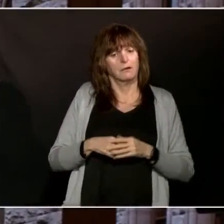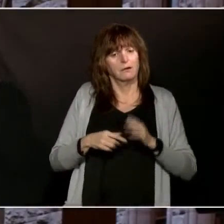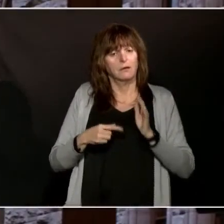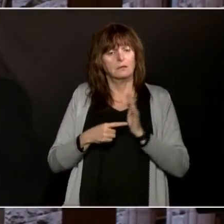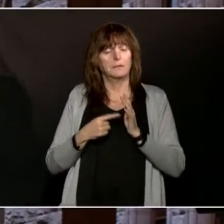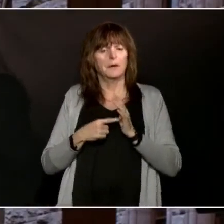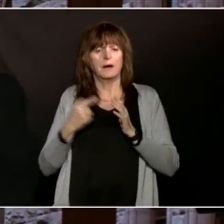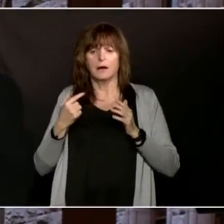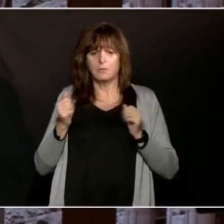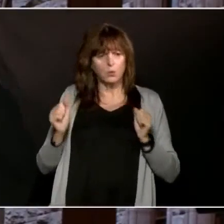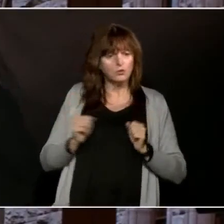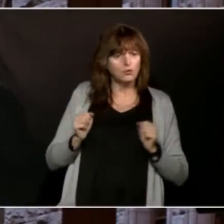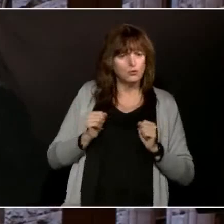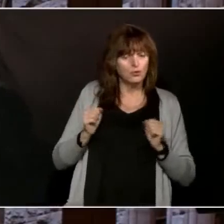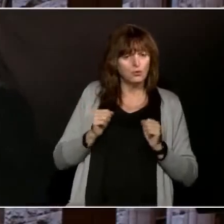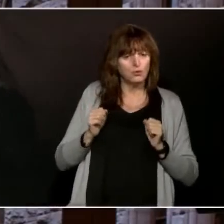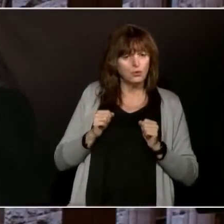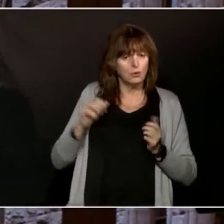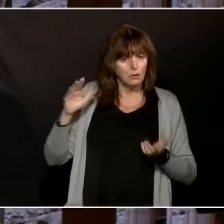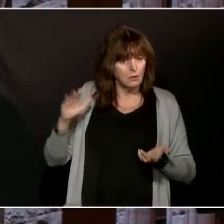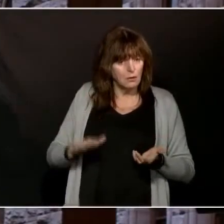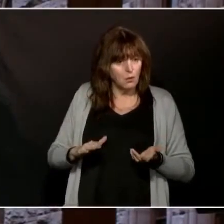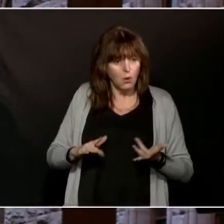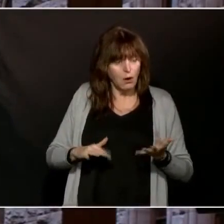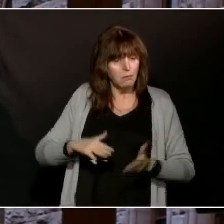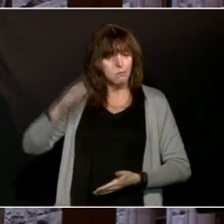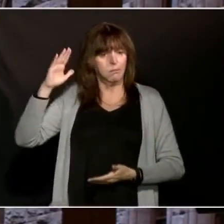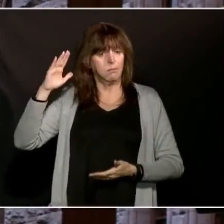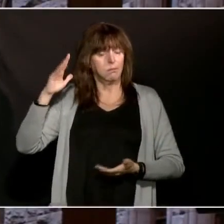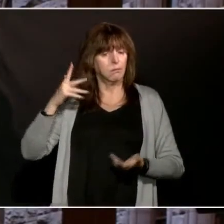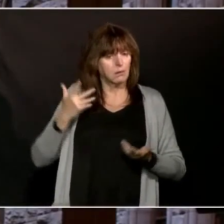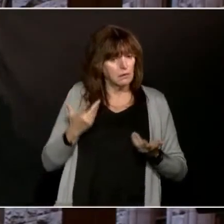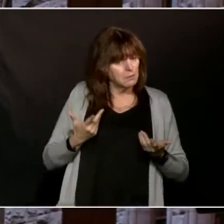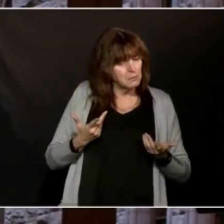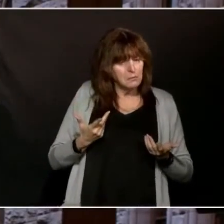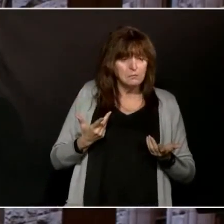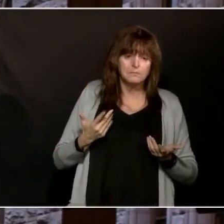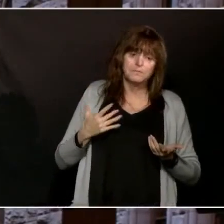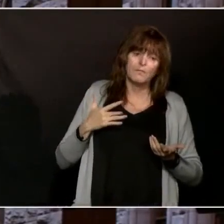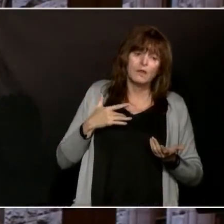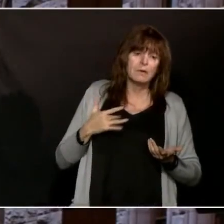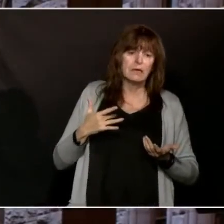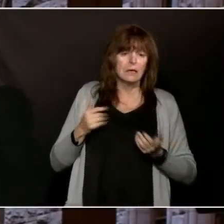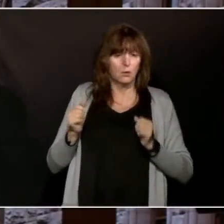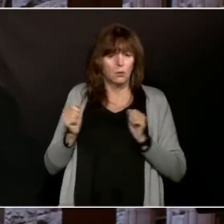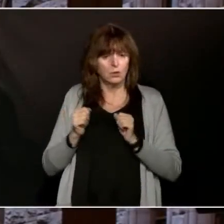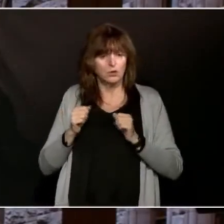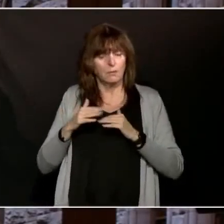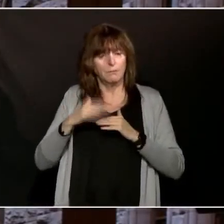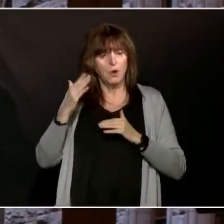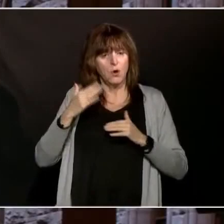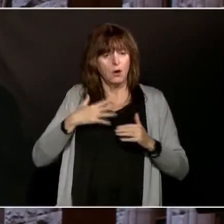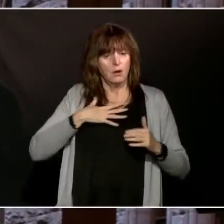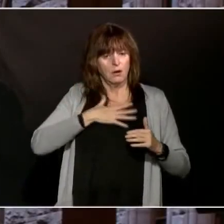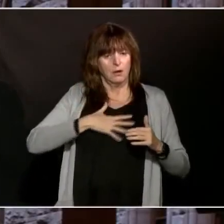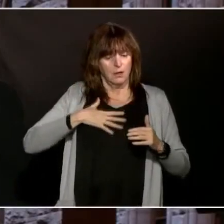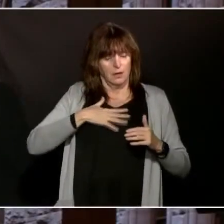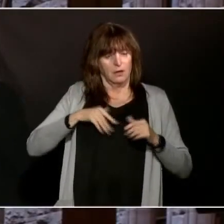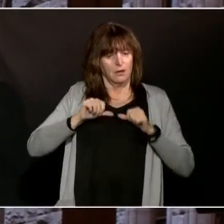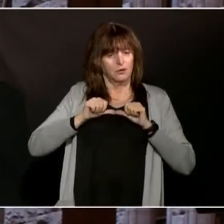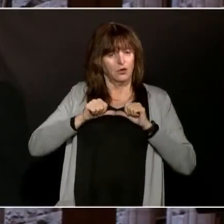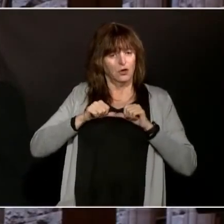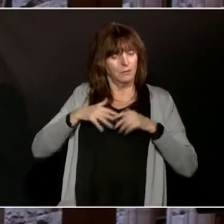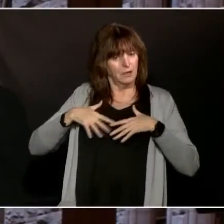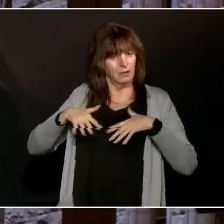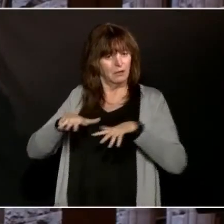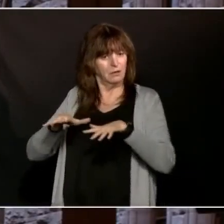get some more cases. This is usually when you have a lot of other respiratory viruses. It's very interesting, in fact, fascinating to me, when I just